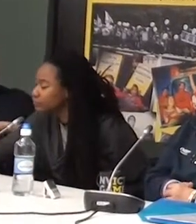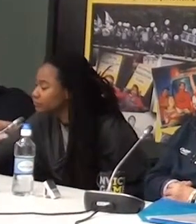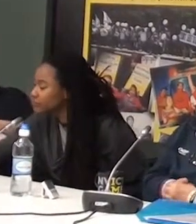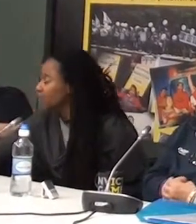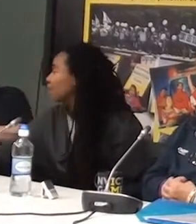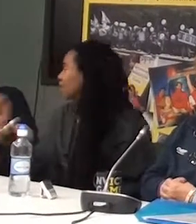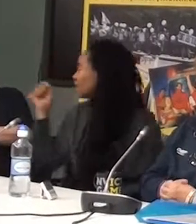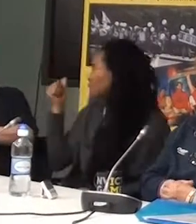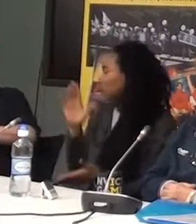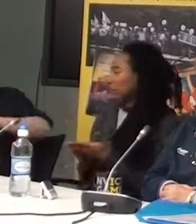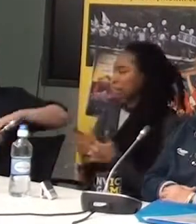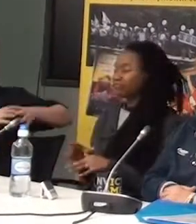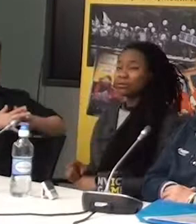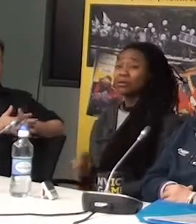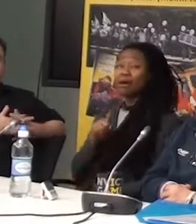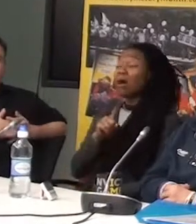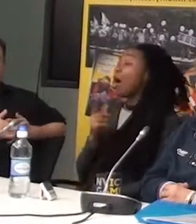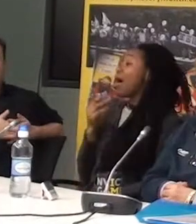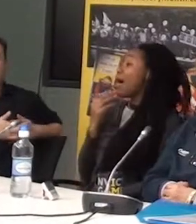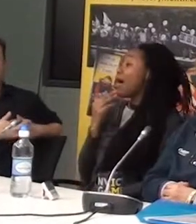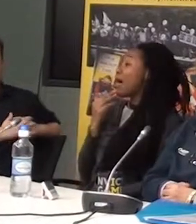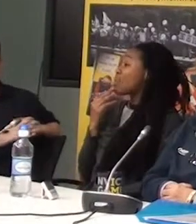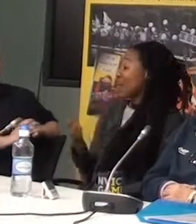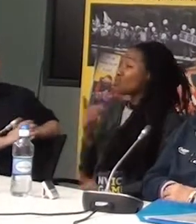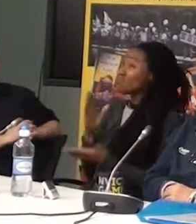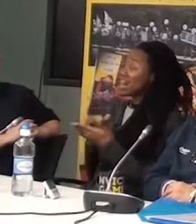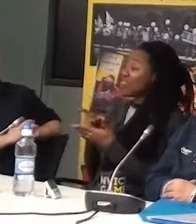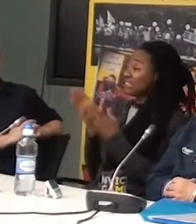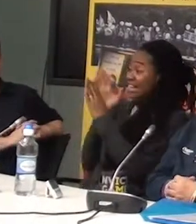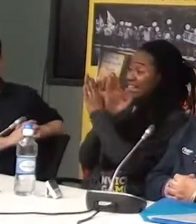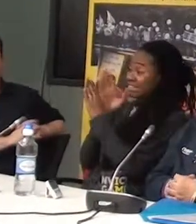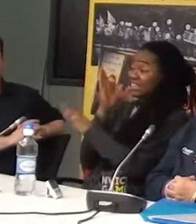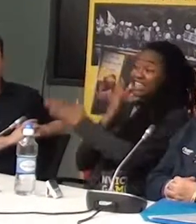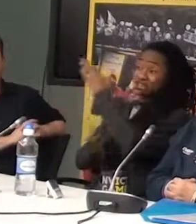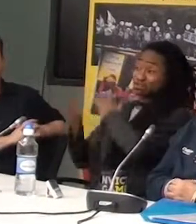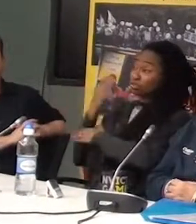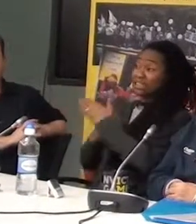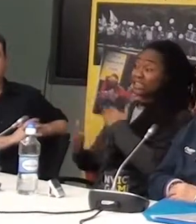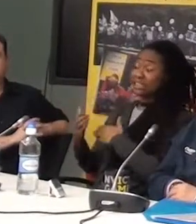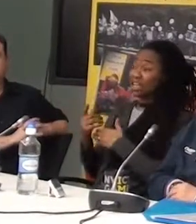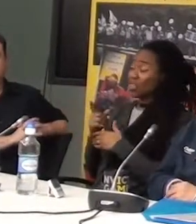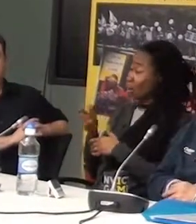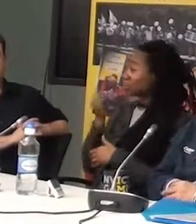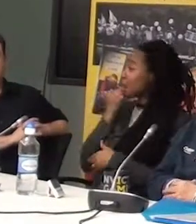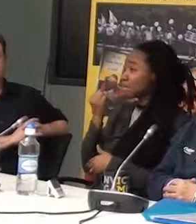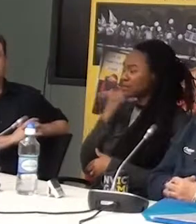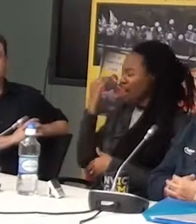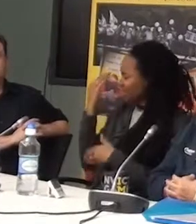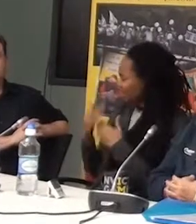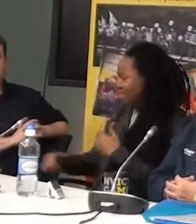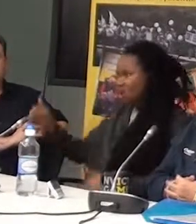Thanks to what is probably largely quite a hidden history, really. You don't know the impact of those numbers. I've never known,